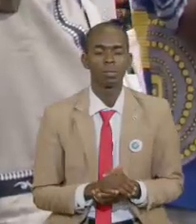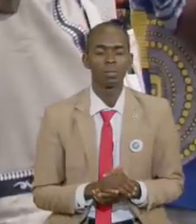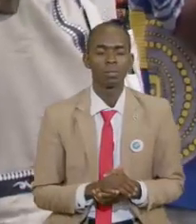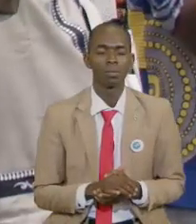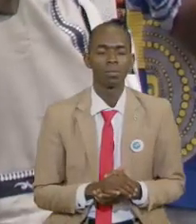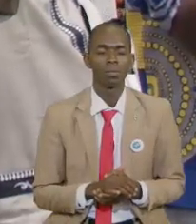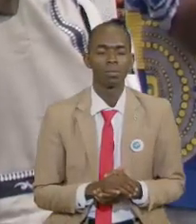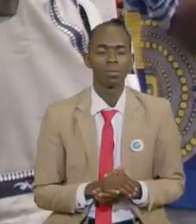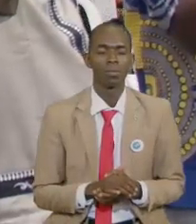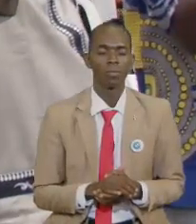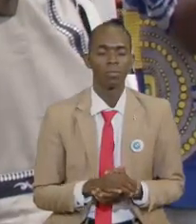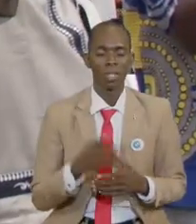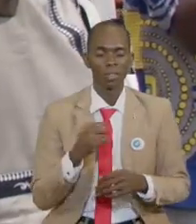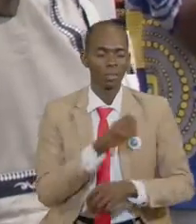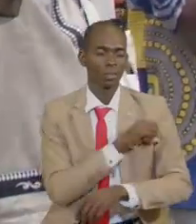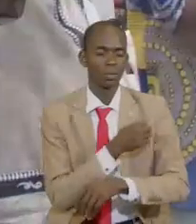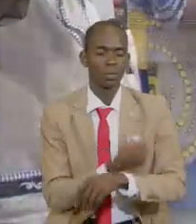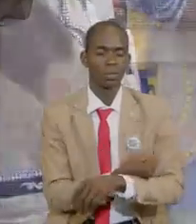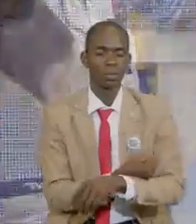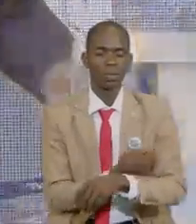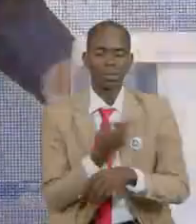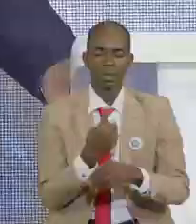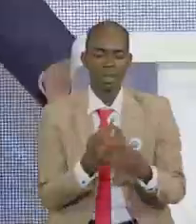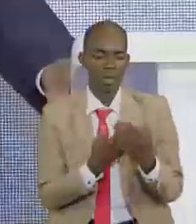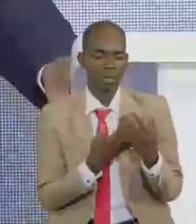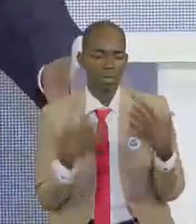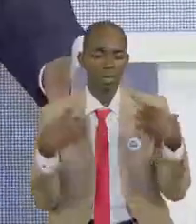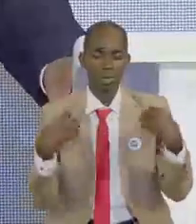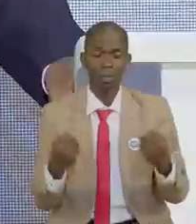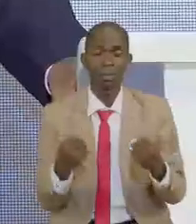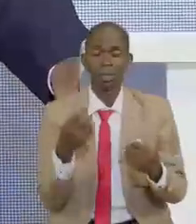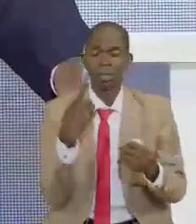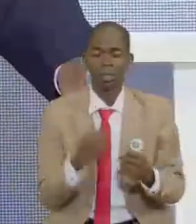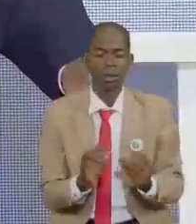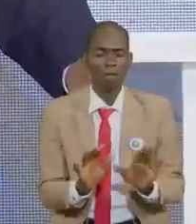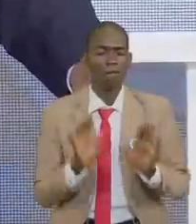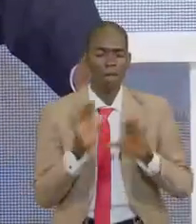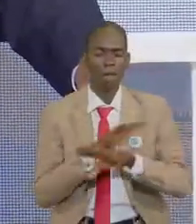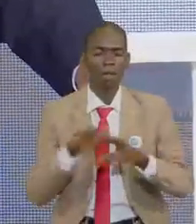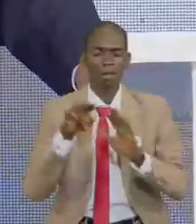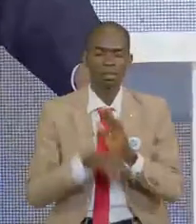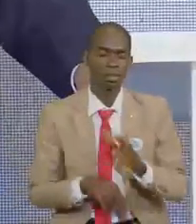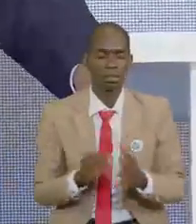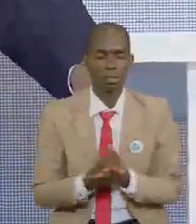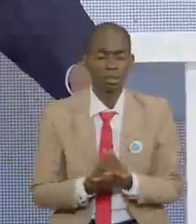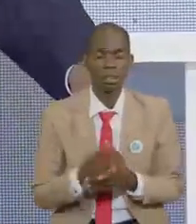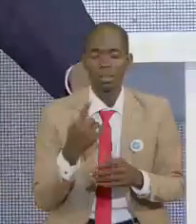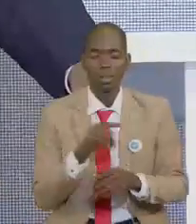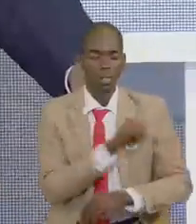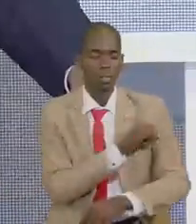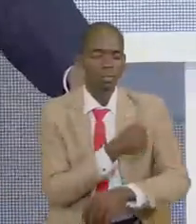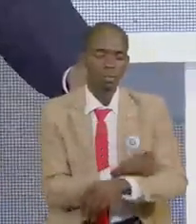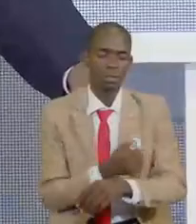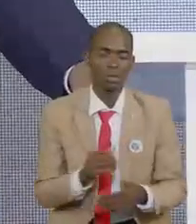the strength, the courage, the fearlessness, the authority,